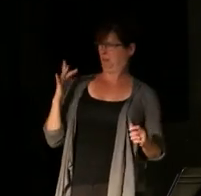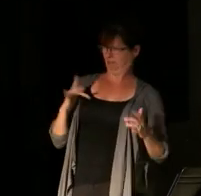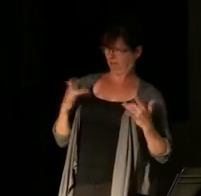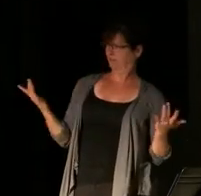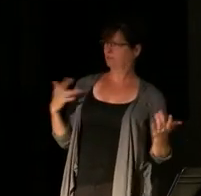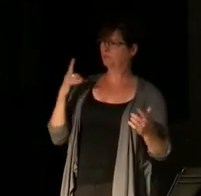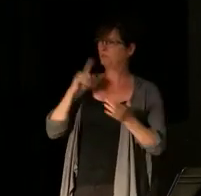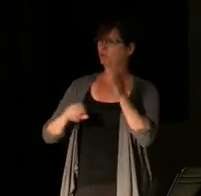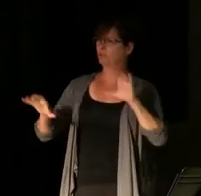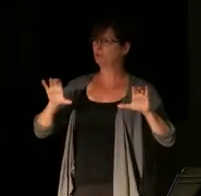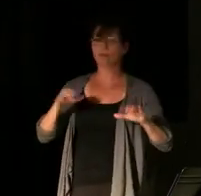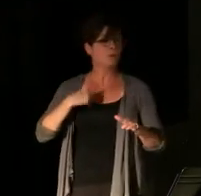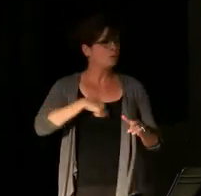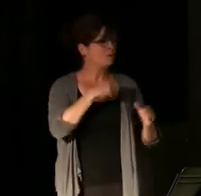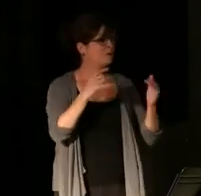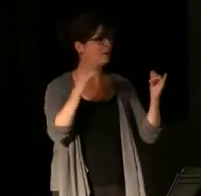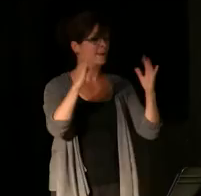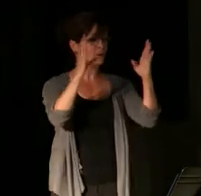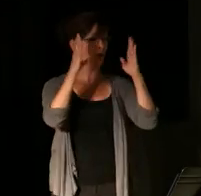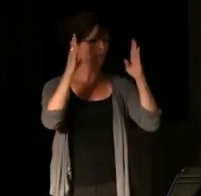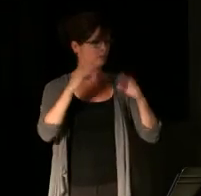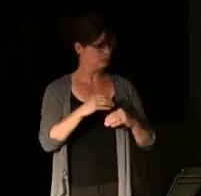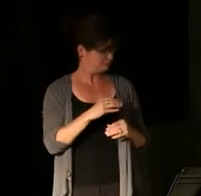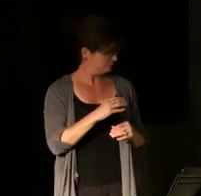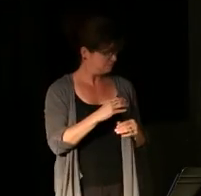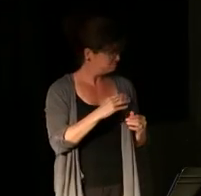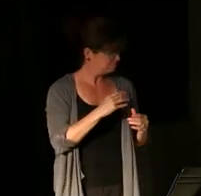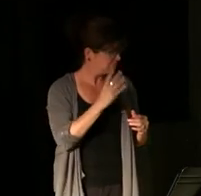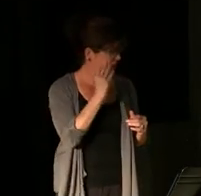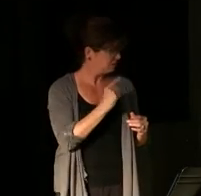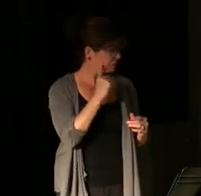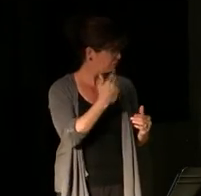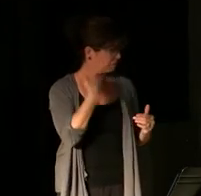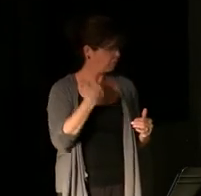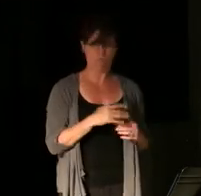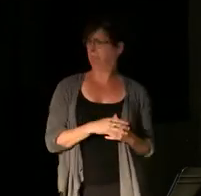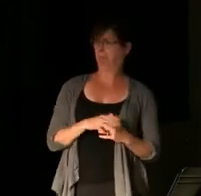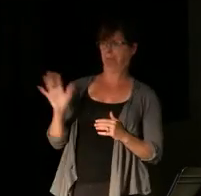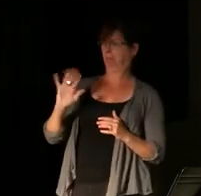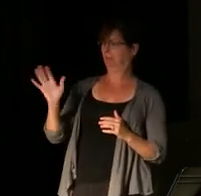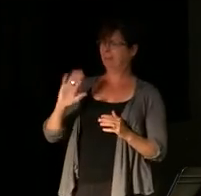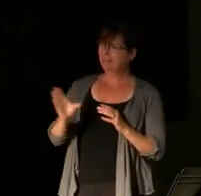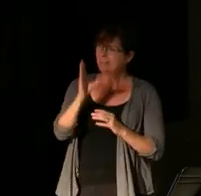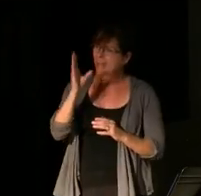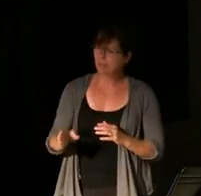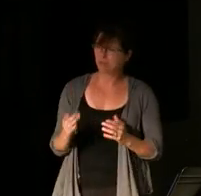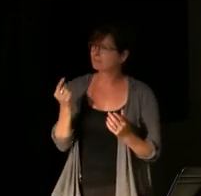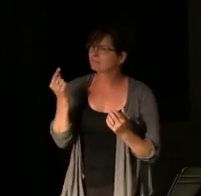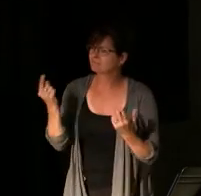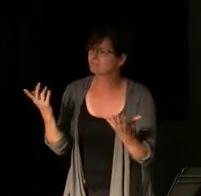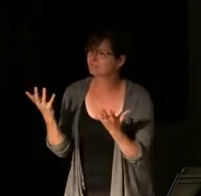are we doing? We're playing goalball. Haven't you ever heard of it before? No, never.